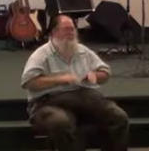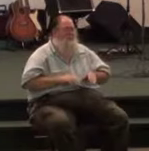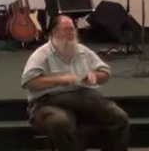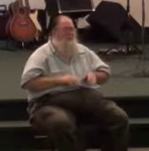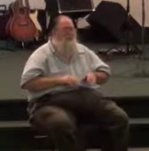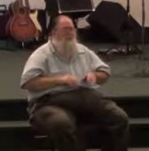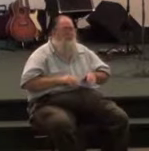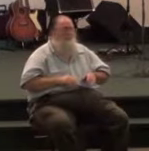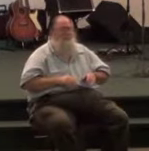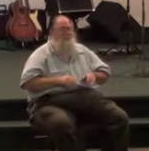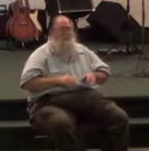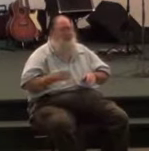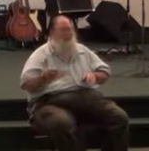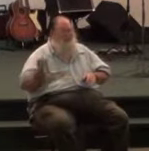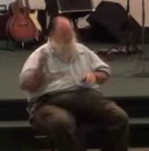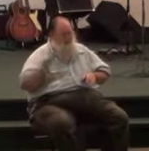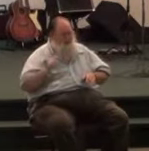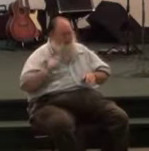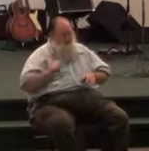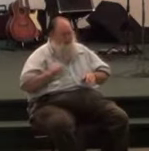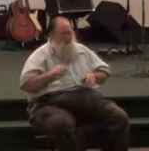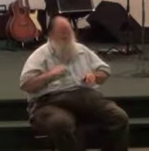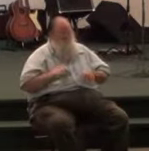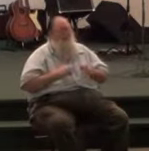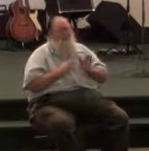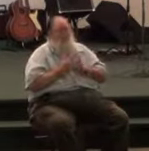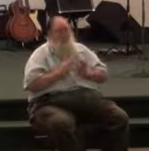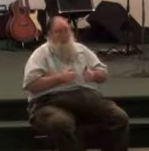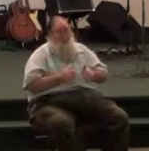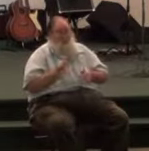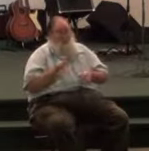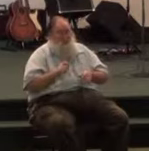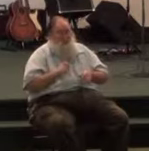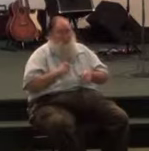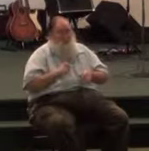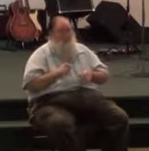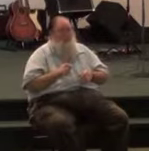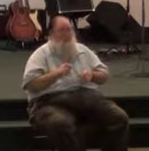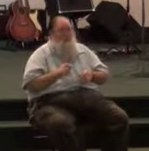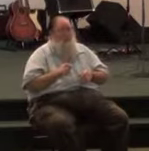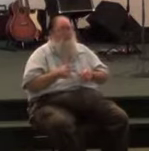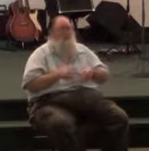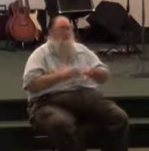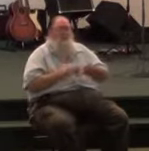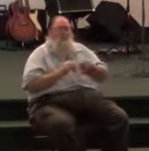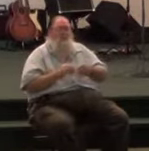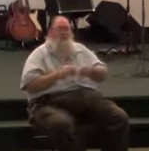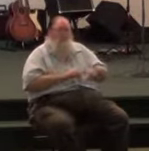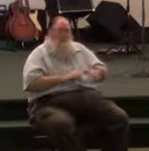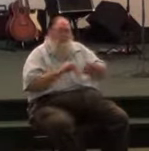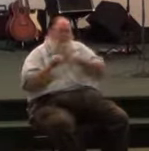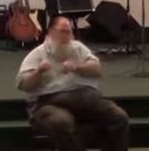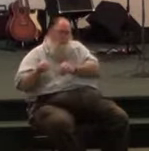And they had to take Saul out of the city there at Jerusalem and around and move him to